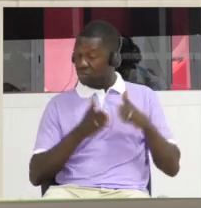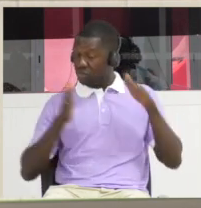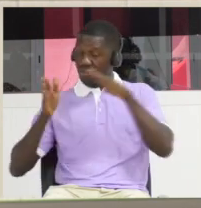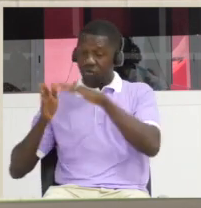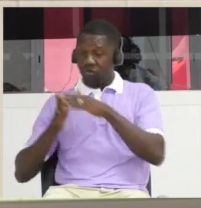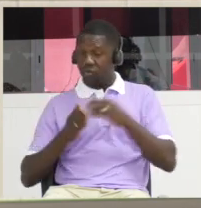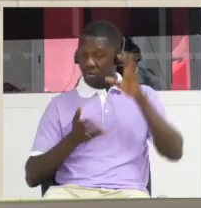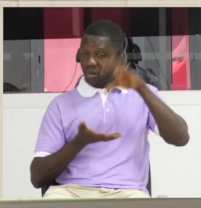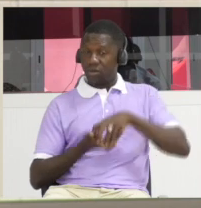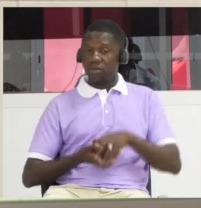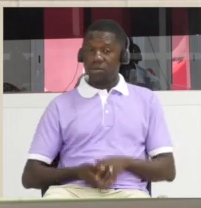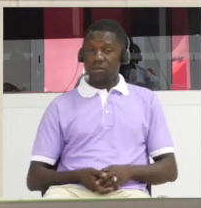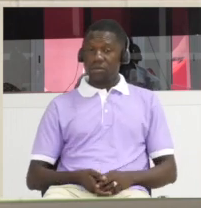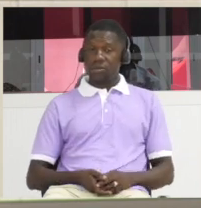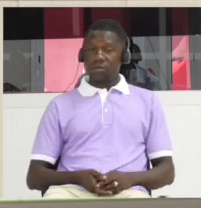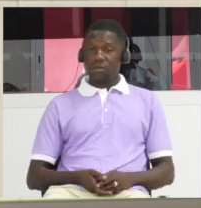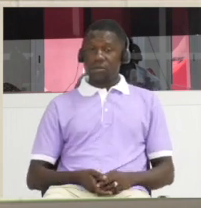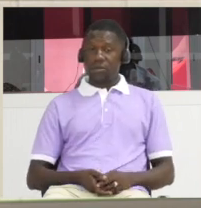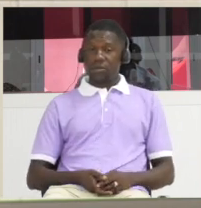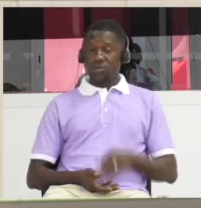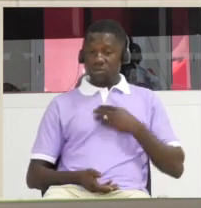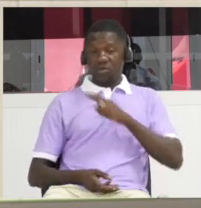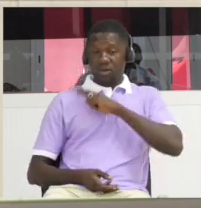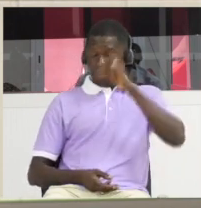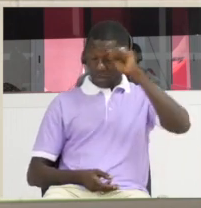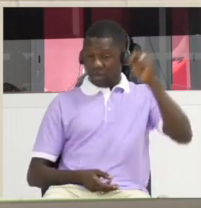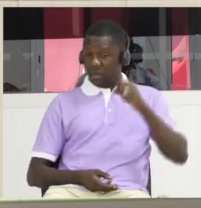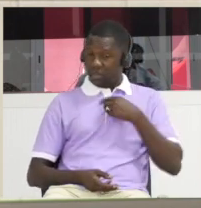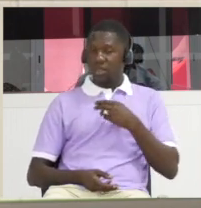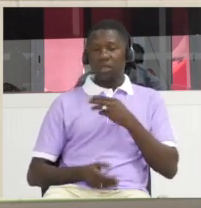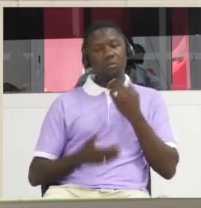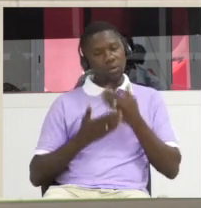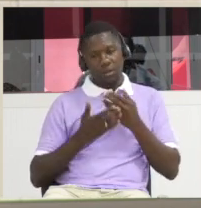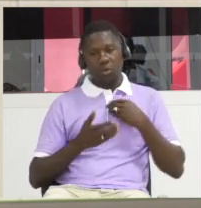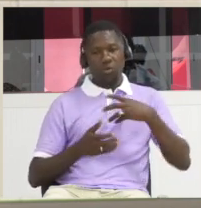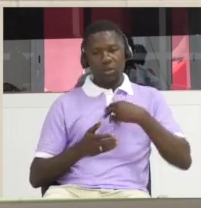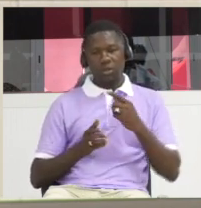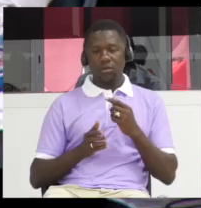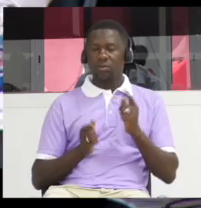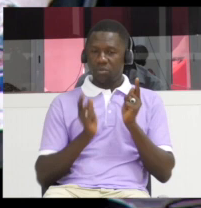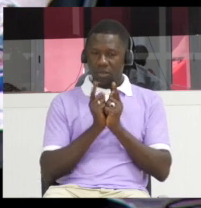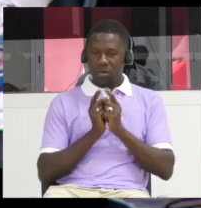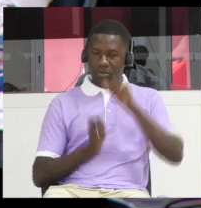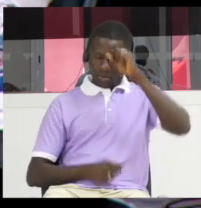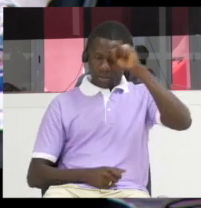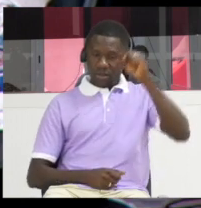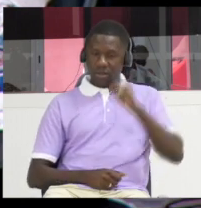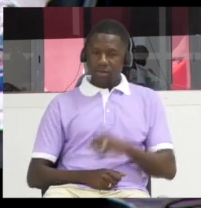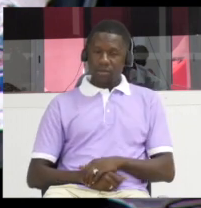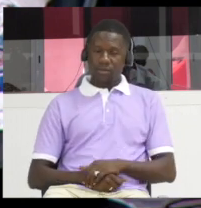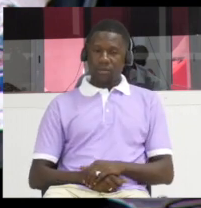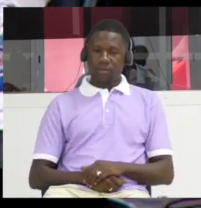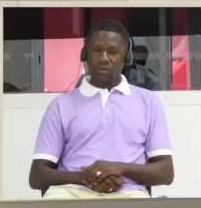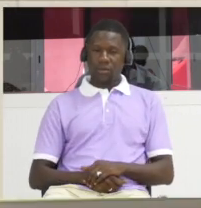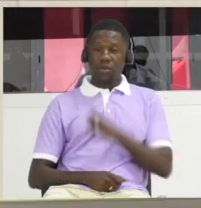So he excused himself and said that he was going to see the president. So, do you recall what time this thing